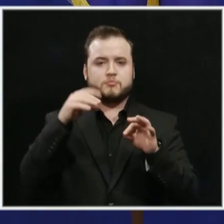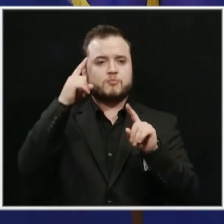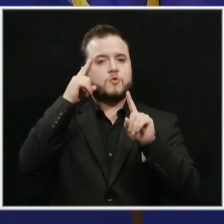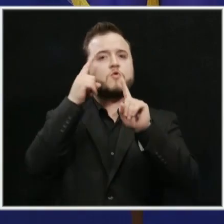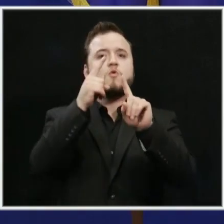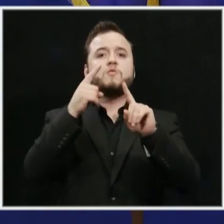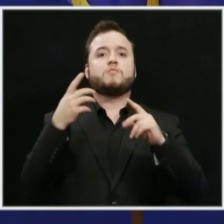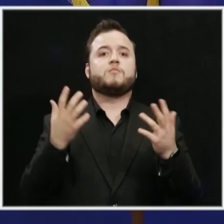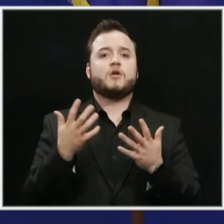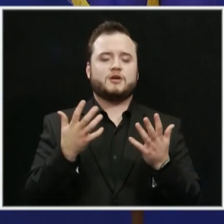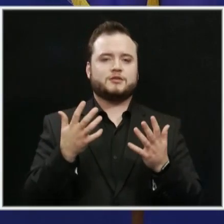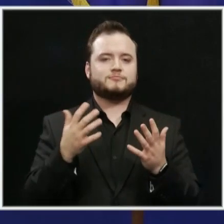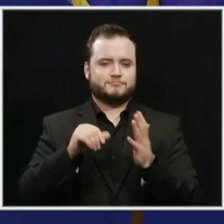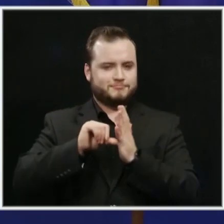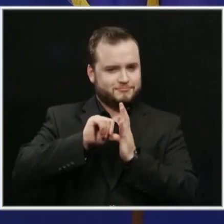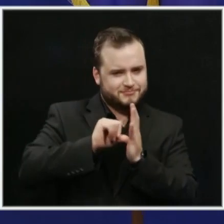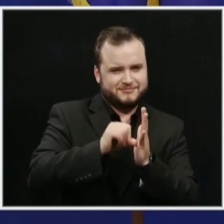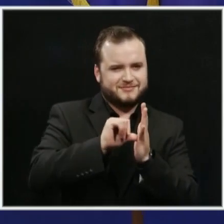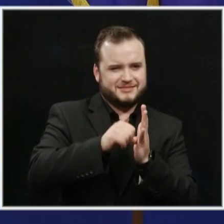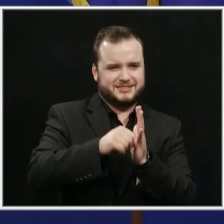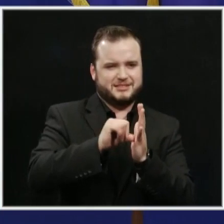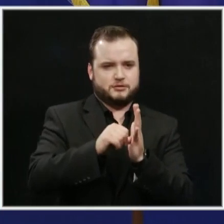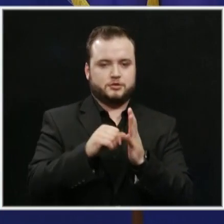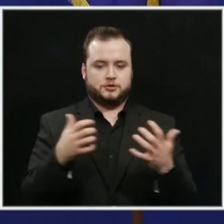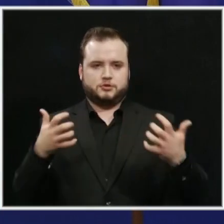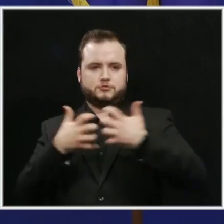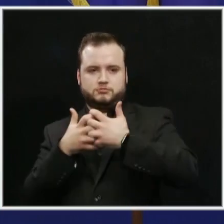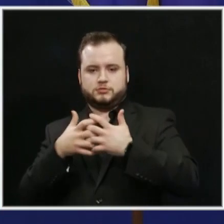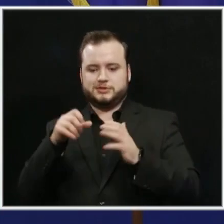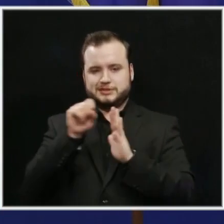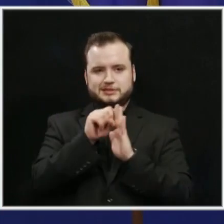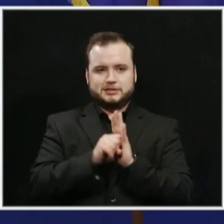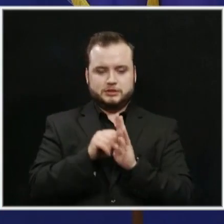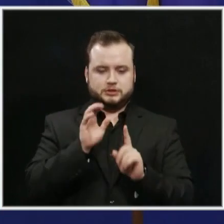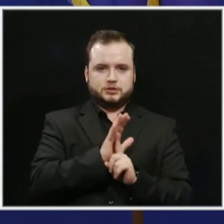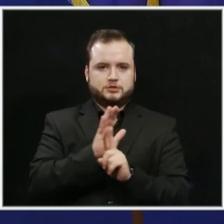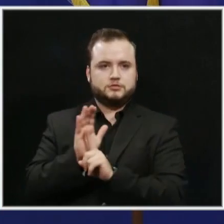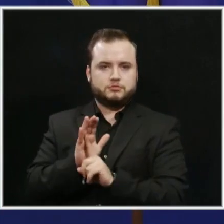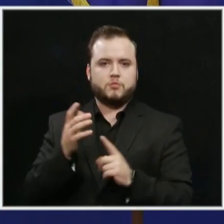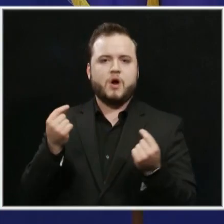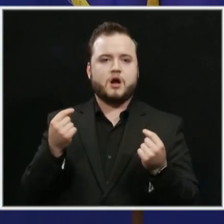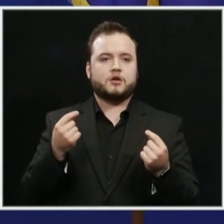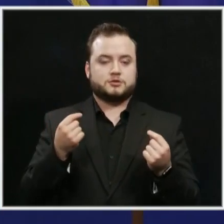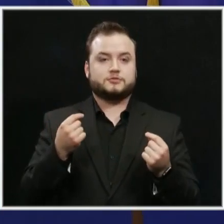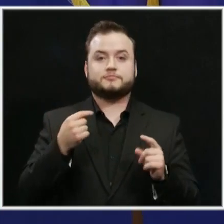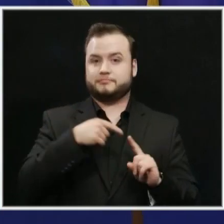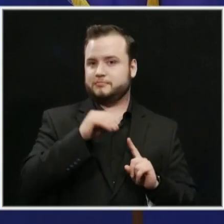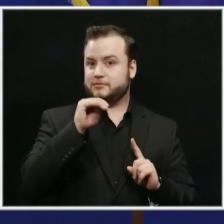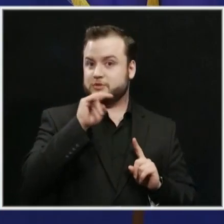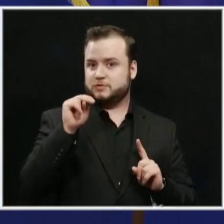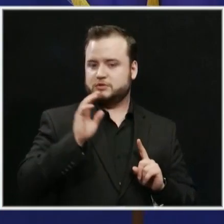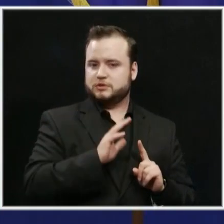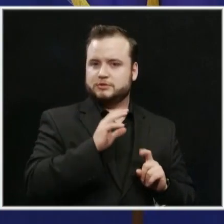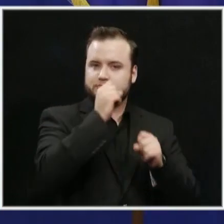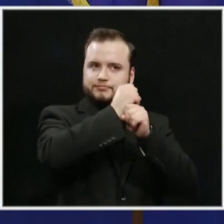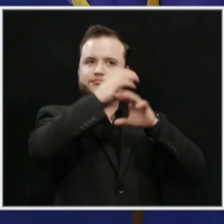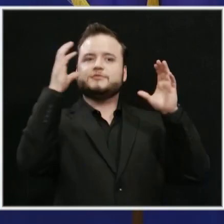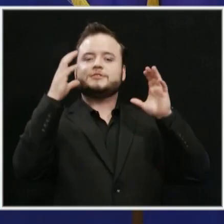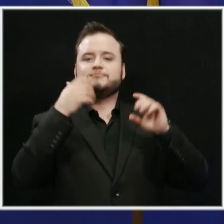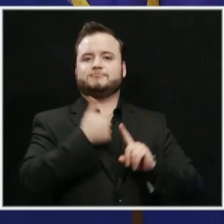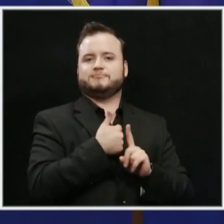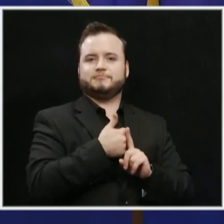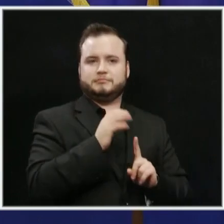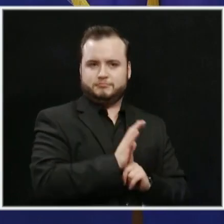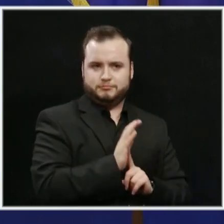are because these mesh exactly where the vision of Minnesota was trying to go through this entire process, and I think they also